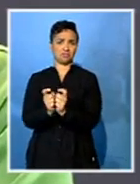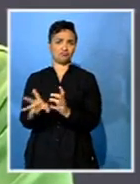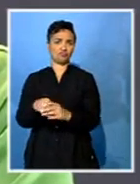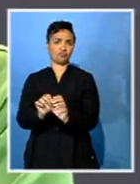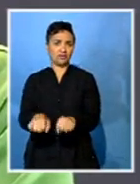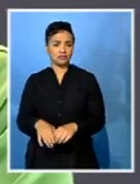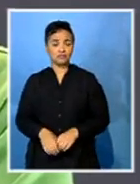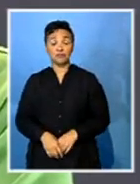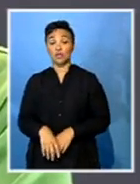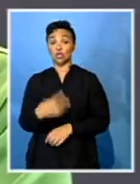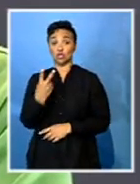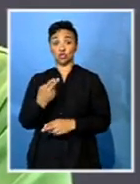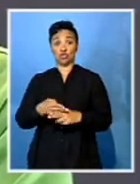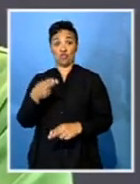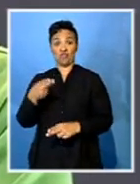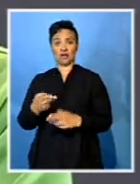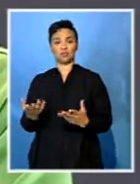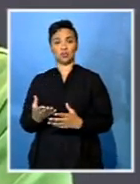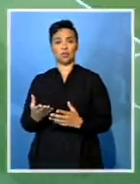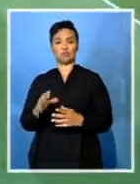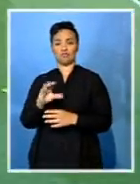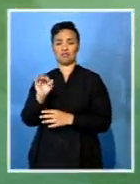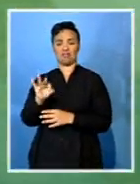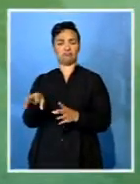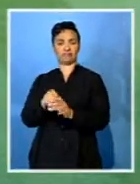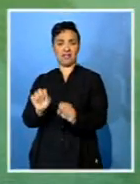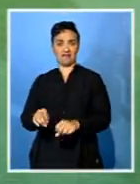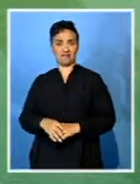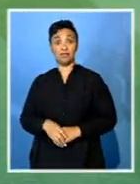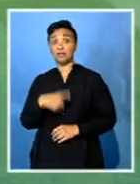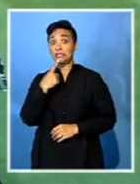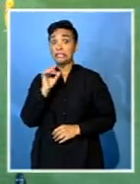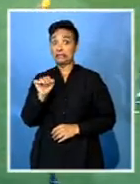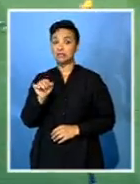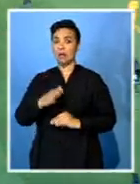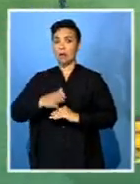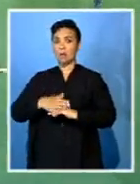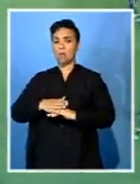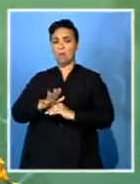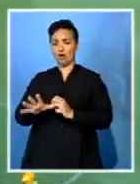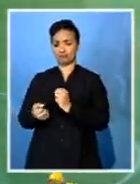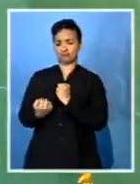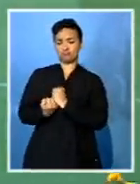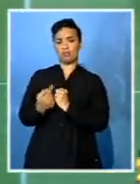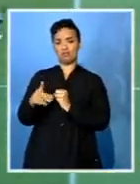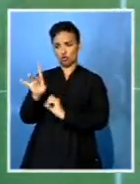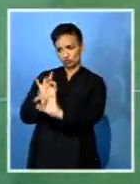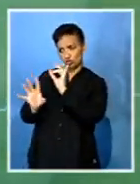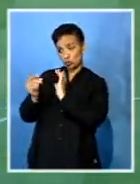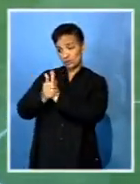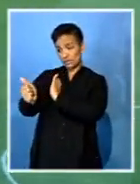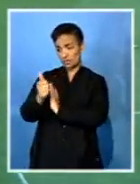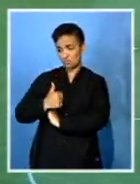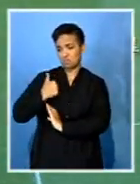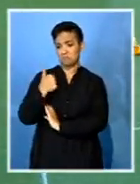Also involved with 2 finals, you know, of the CAF competition. Koza added that the club will be further reinforced with quality players. It